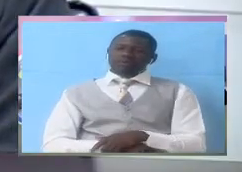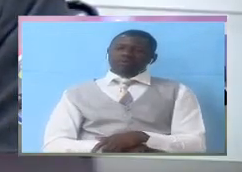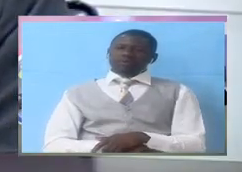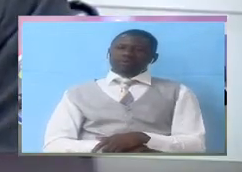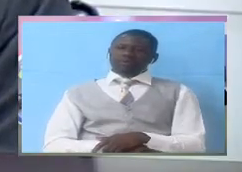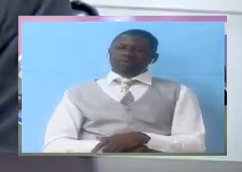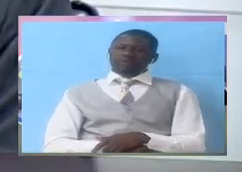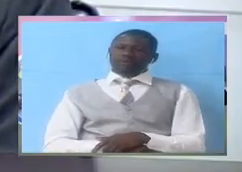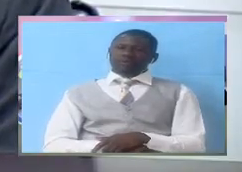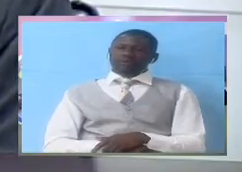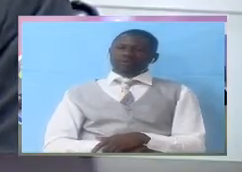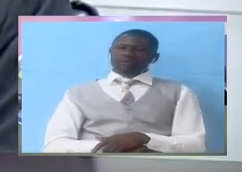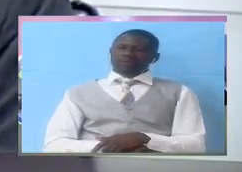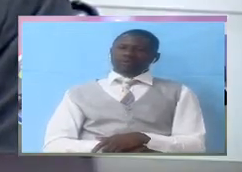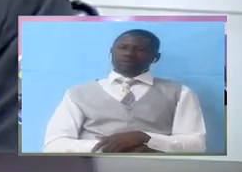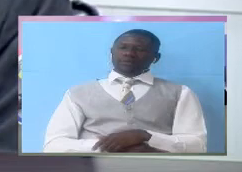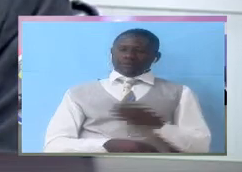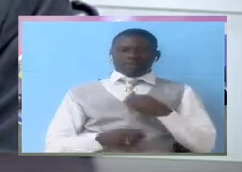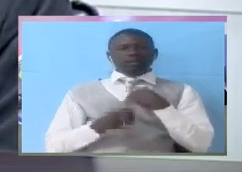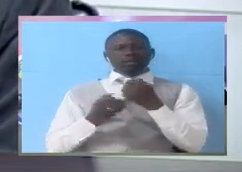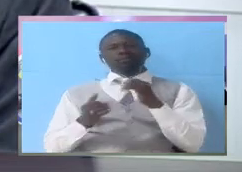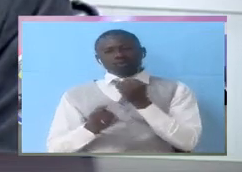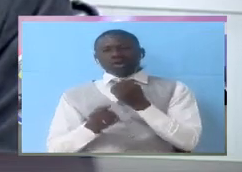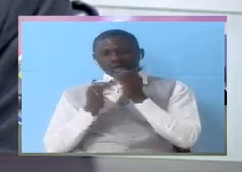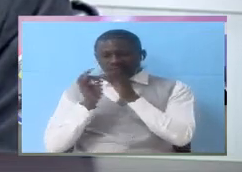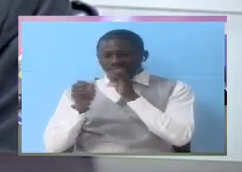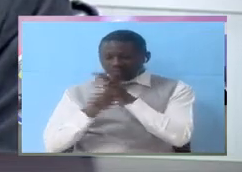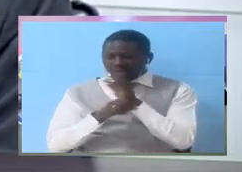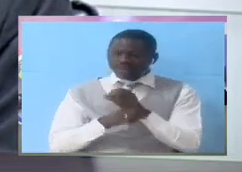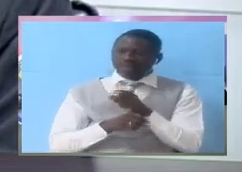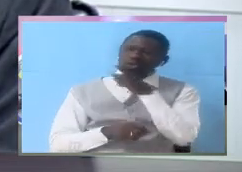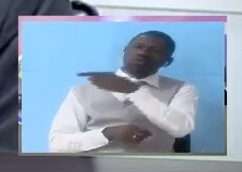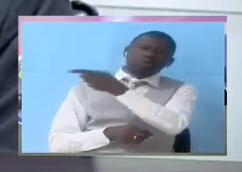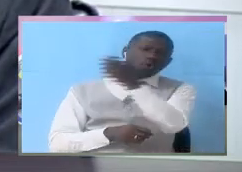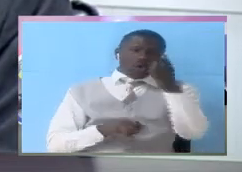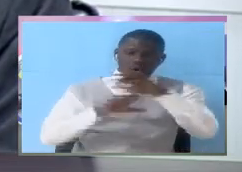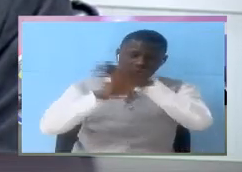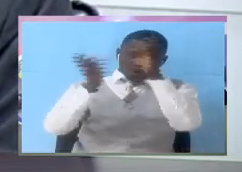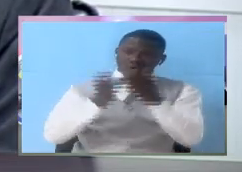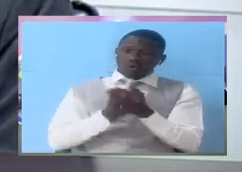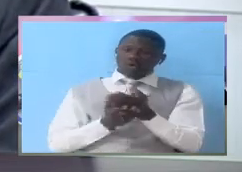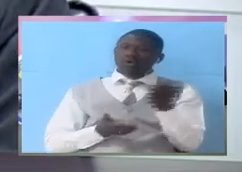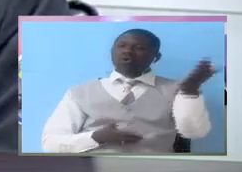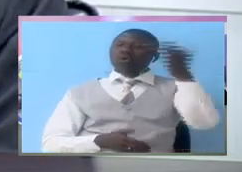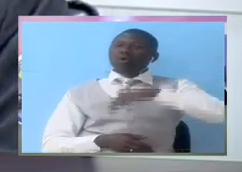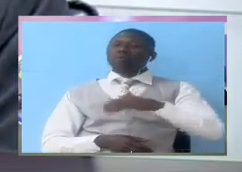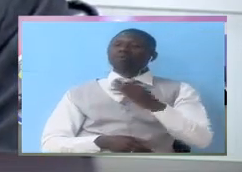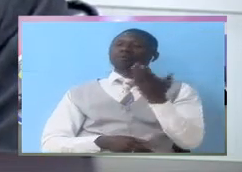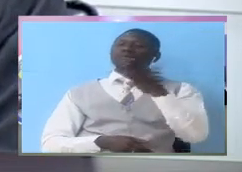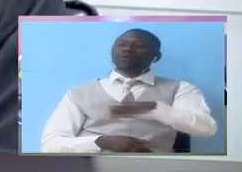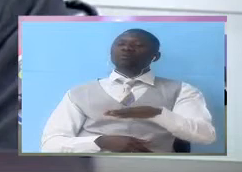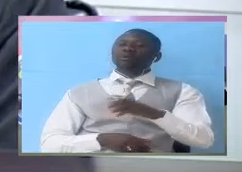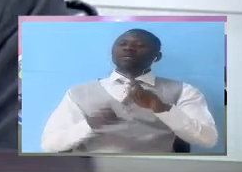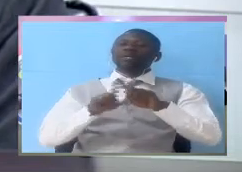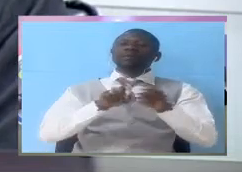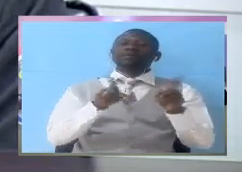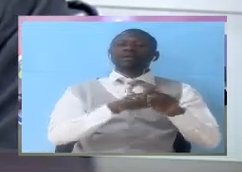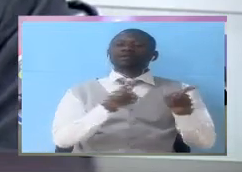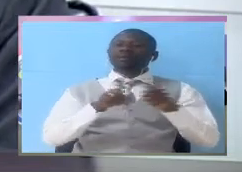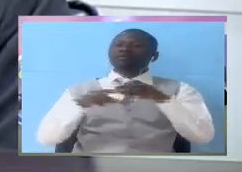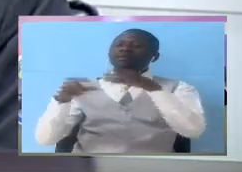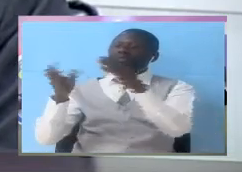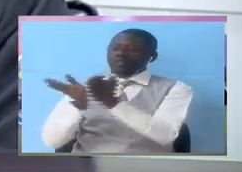come from different units digam ñu ngi joggé ko ci yenen bankas yu bokul they were there as one unit dañ fa wara nek